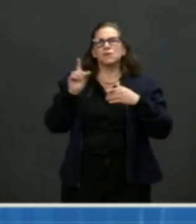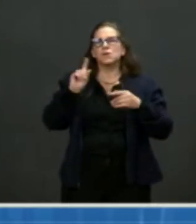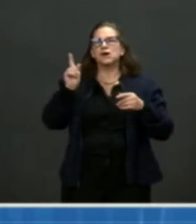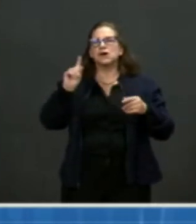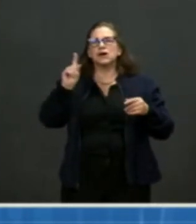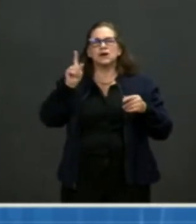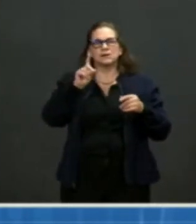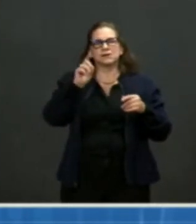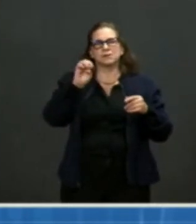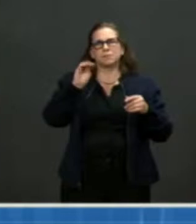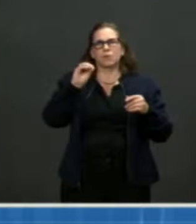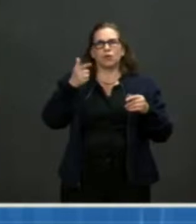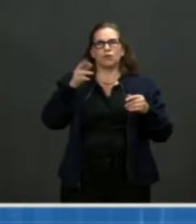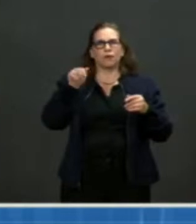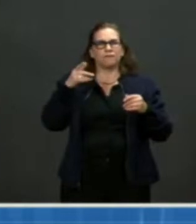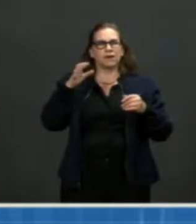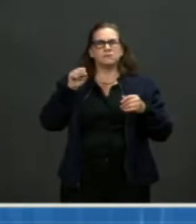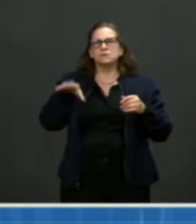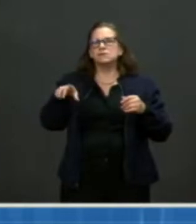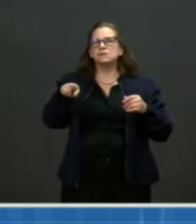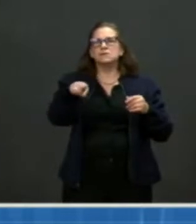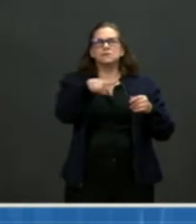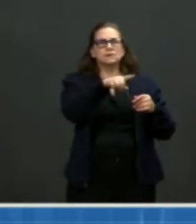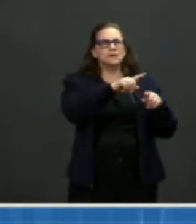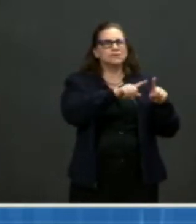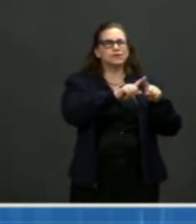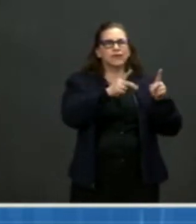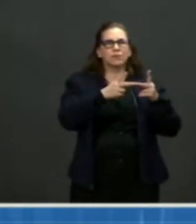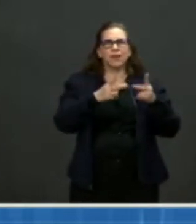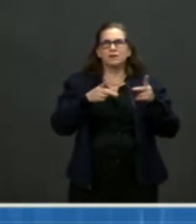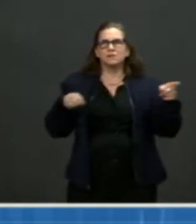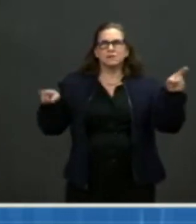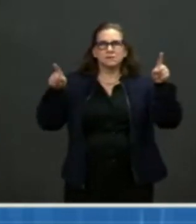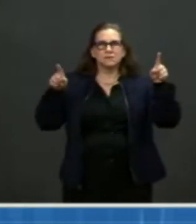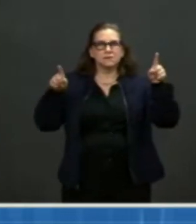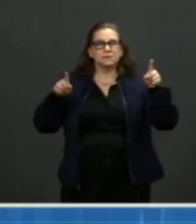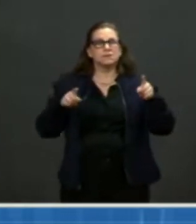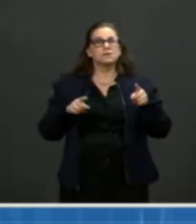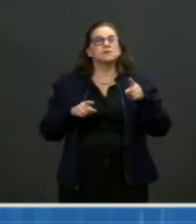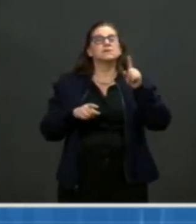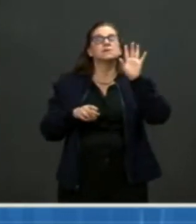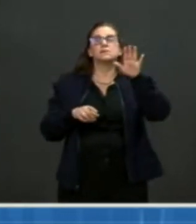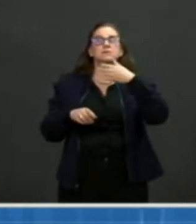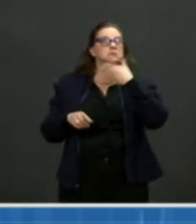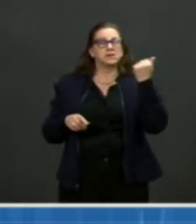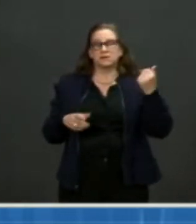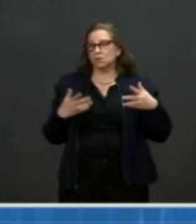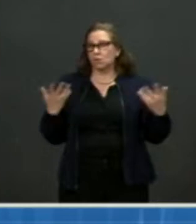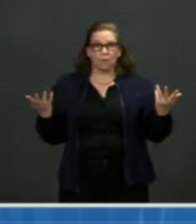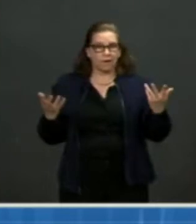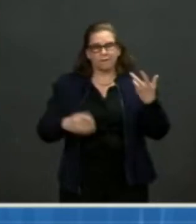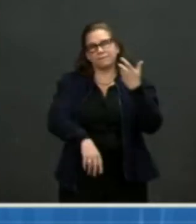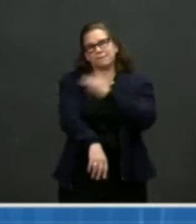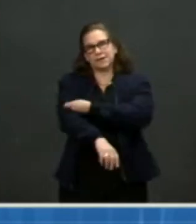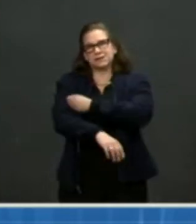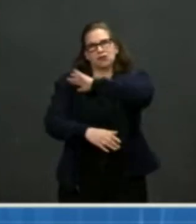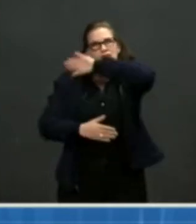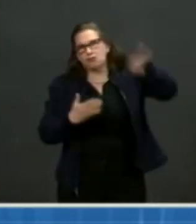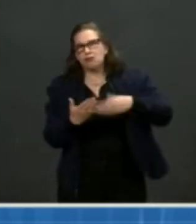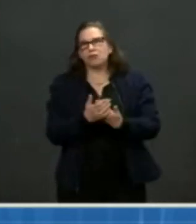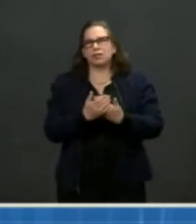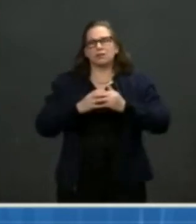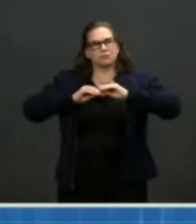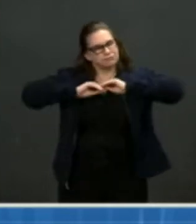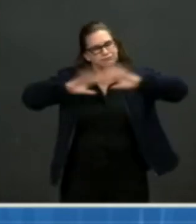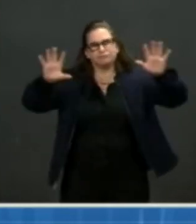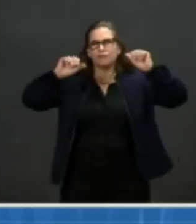vaccinating everyone who is eligible. Dr. Fauci, anything you'd add? No, just to underscore what Dr. Walensky said, every